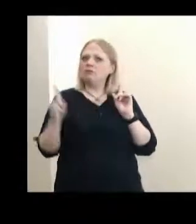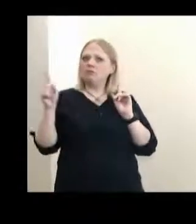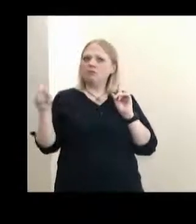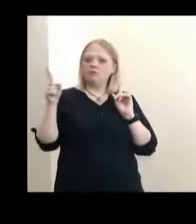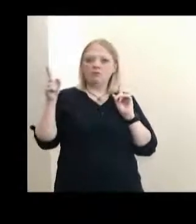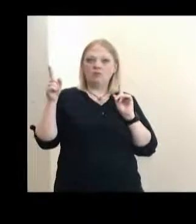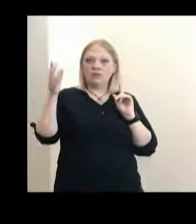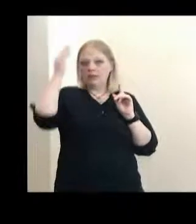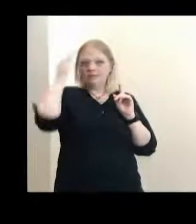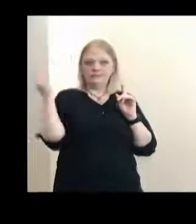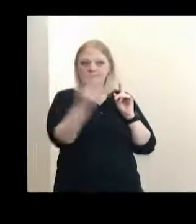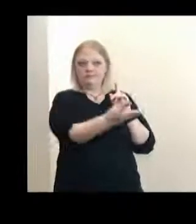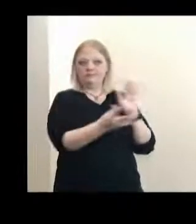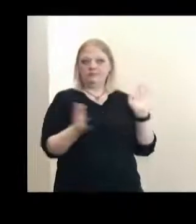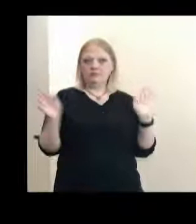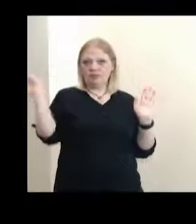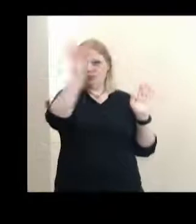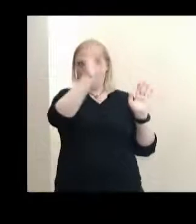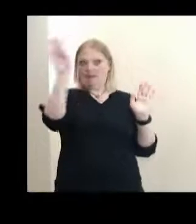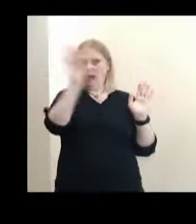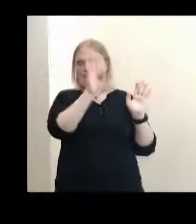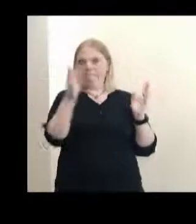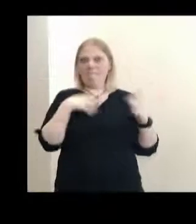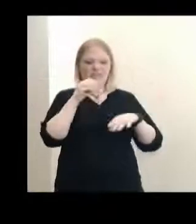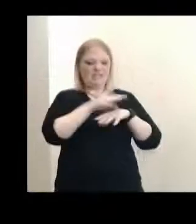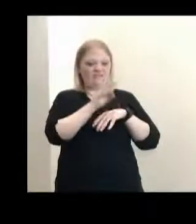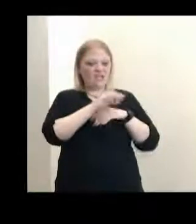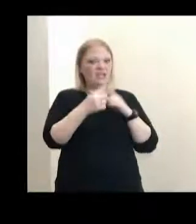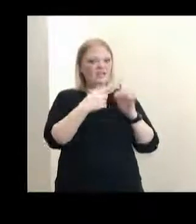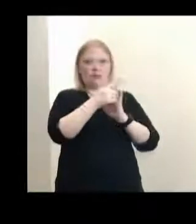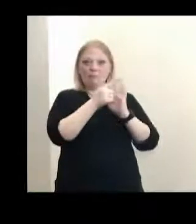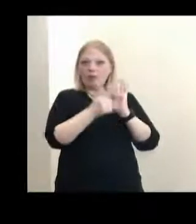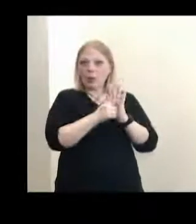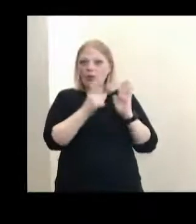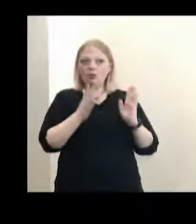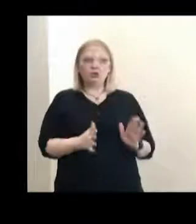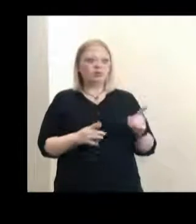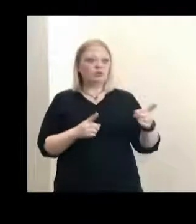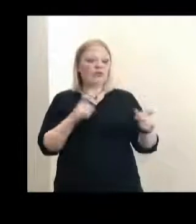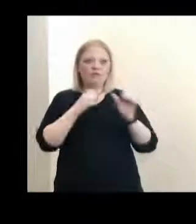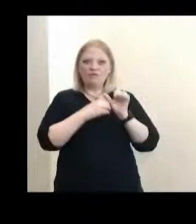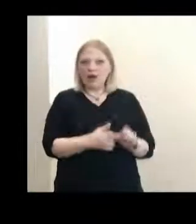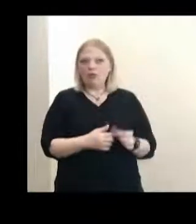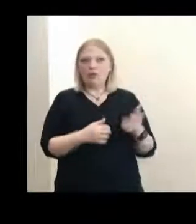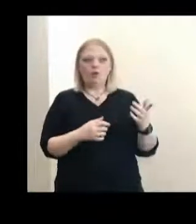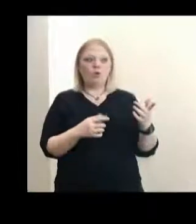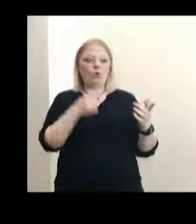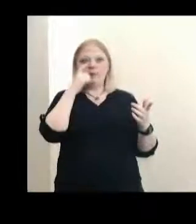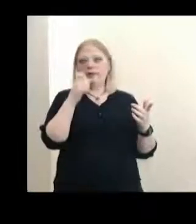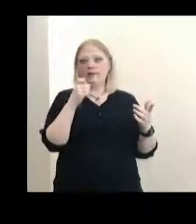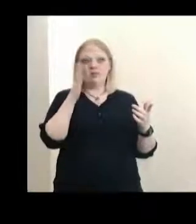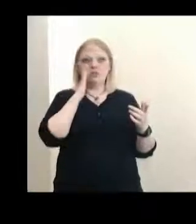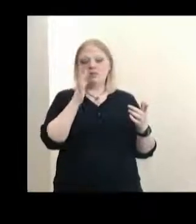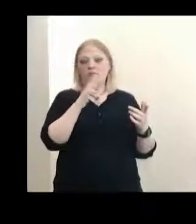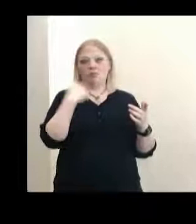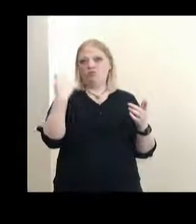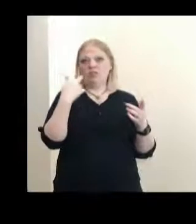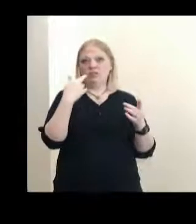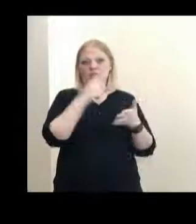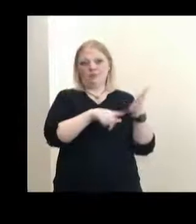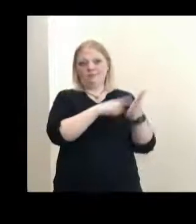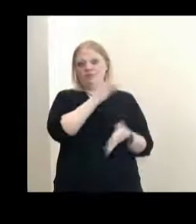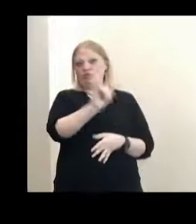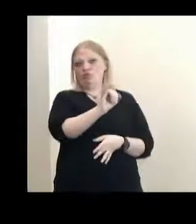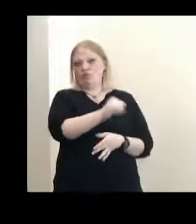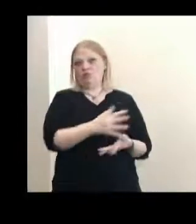receiving advice from their legal counsel that they need to follow New York State guidelines, or they're at risk of not having their insurance cover them in case